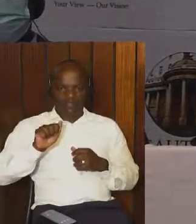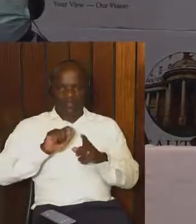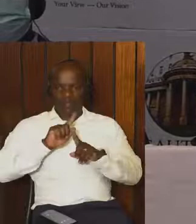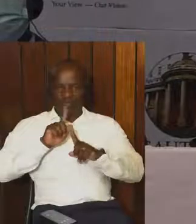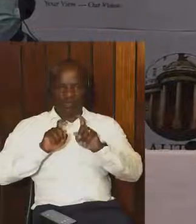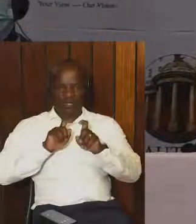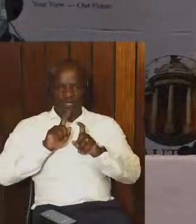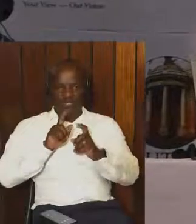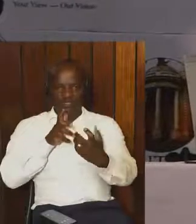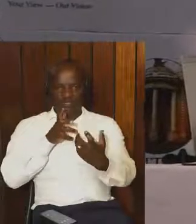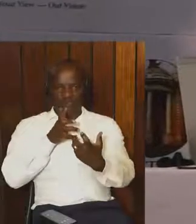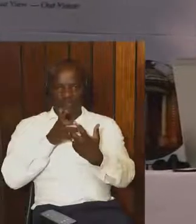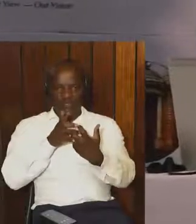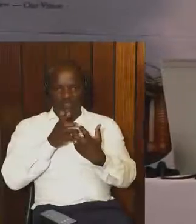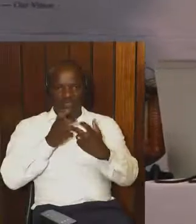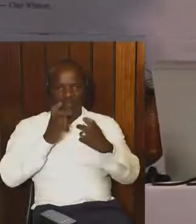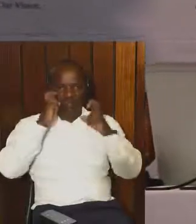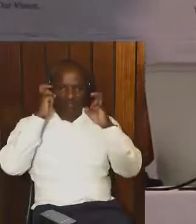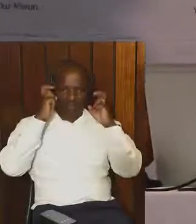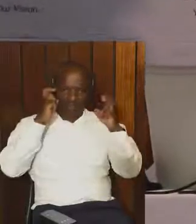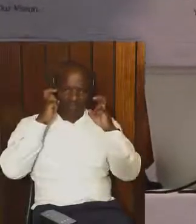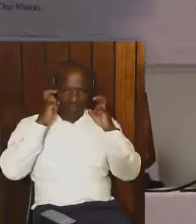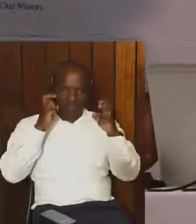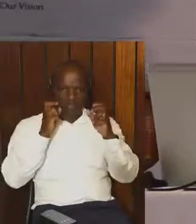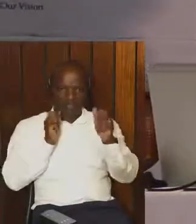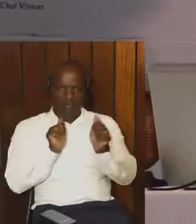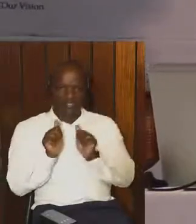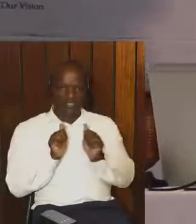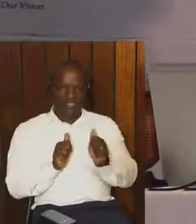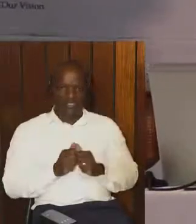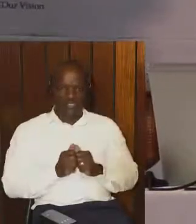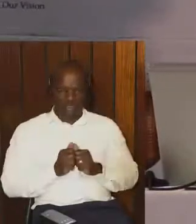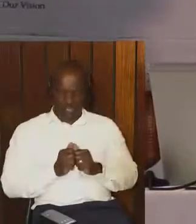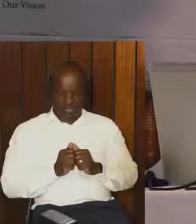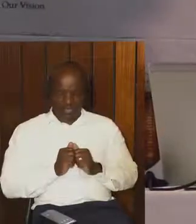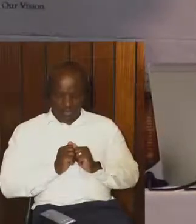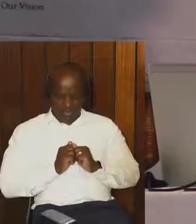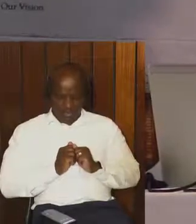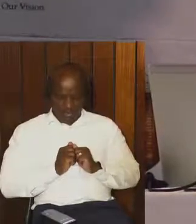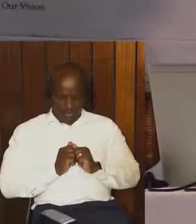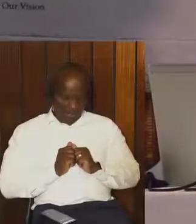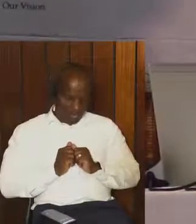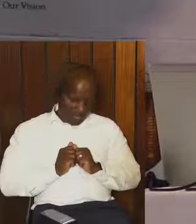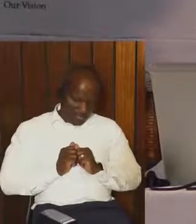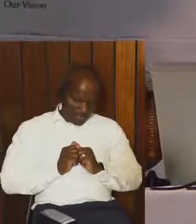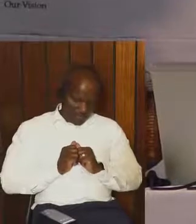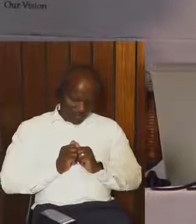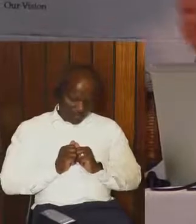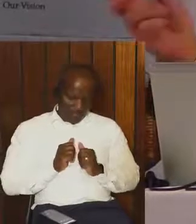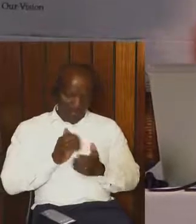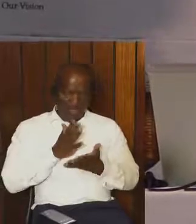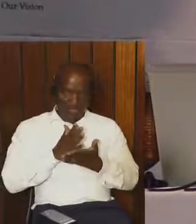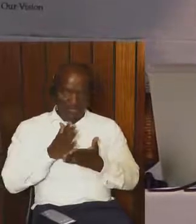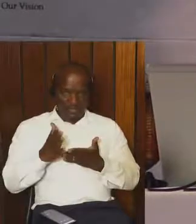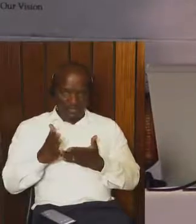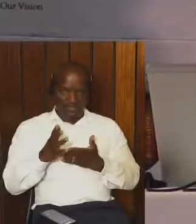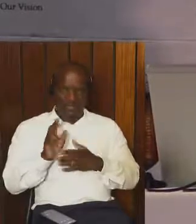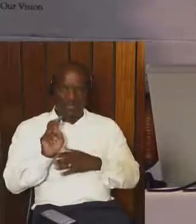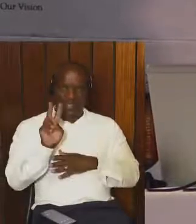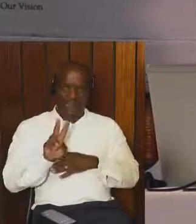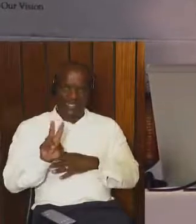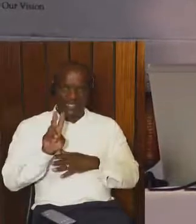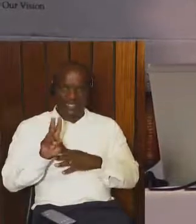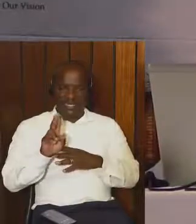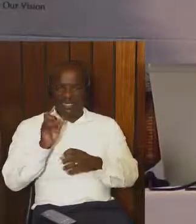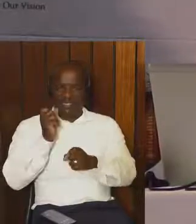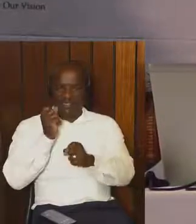relate to bus operations. There's questions that relate to the Vereeniging taxi rank. There's been